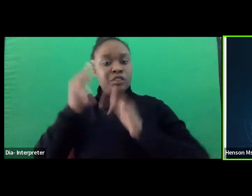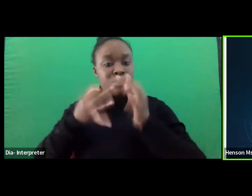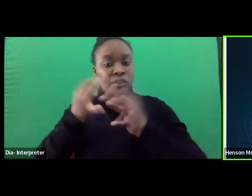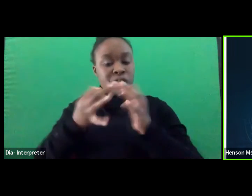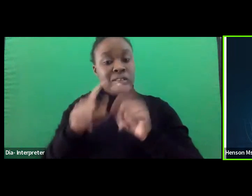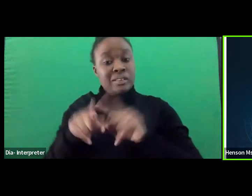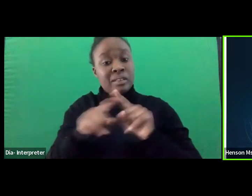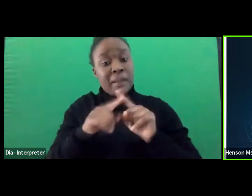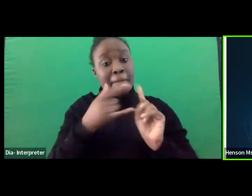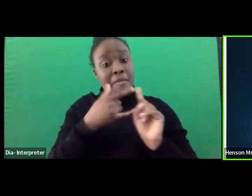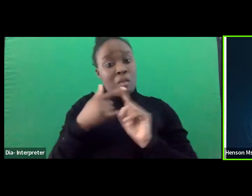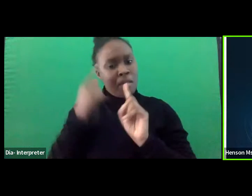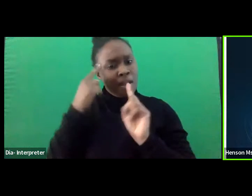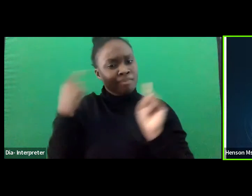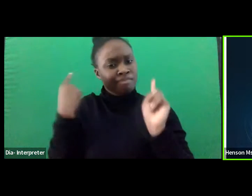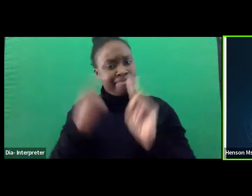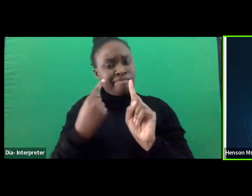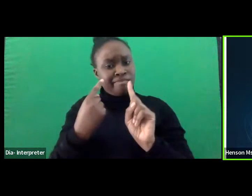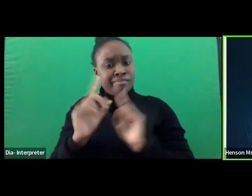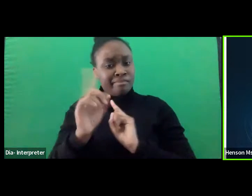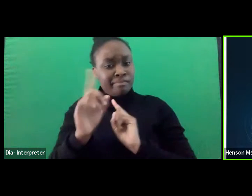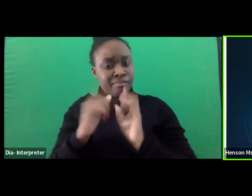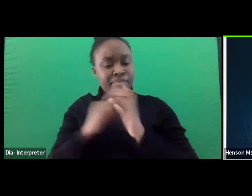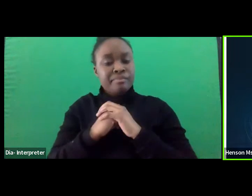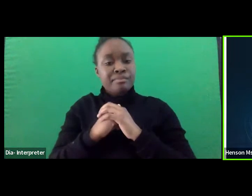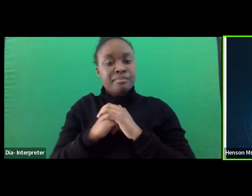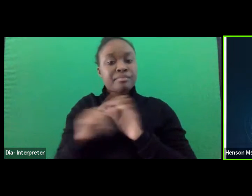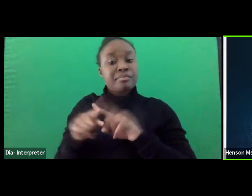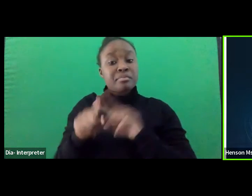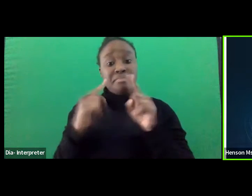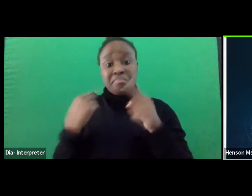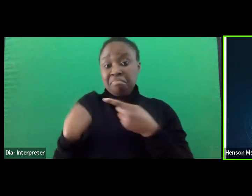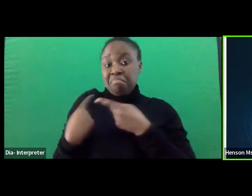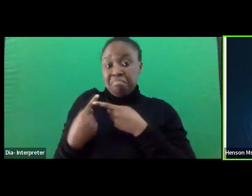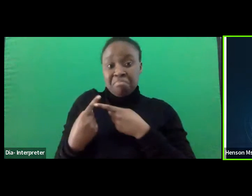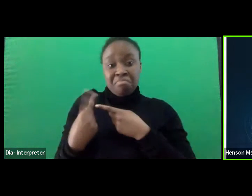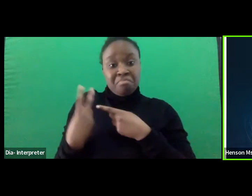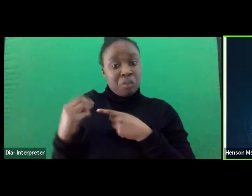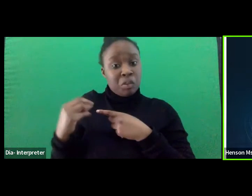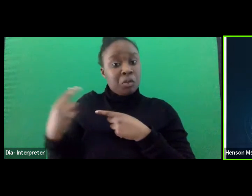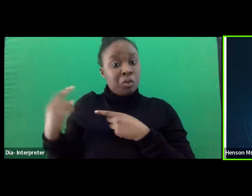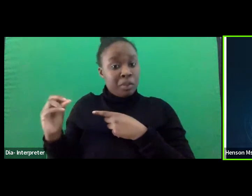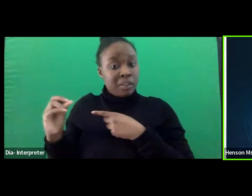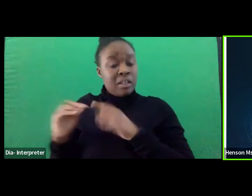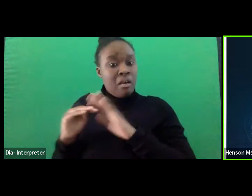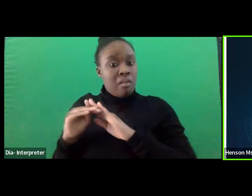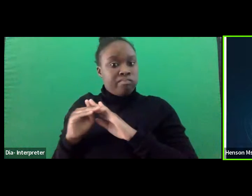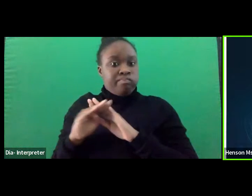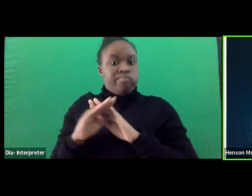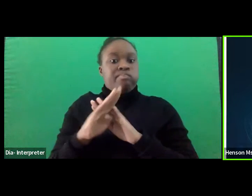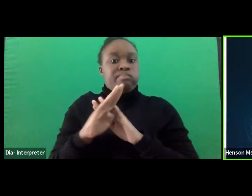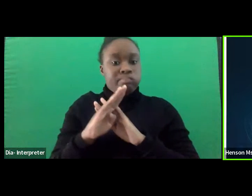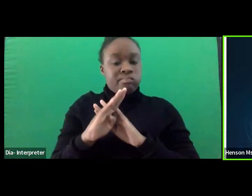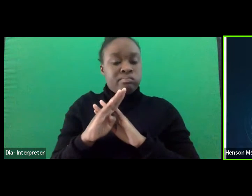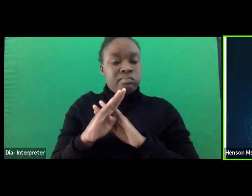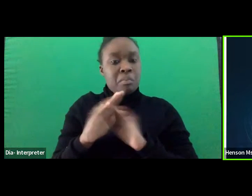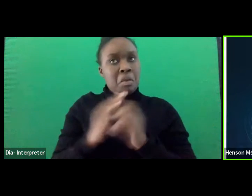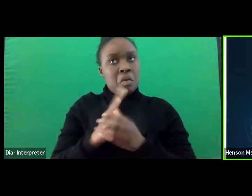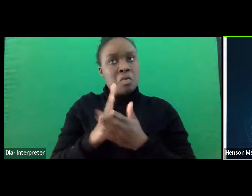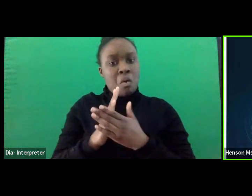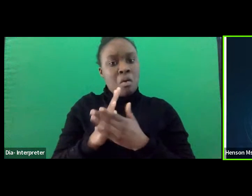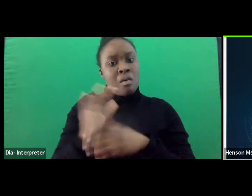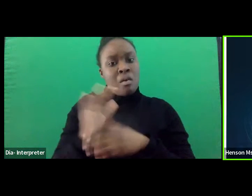most importantly, the significant improvement that we have done in making it easier for doing business with